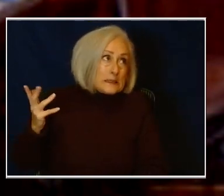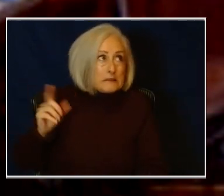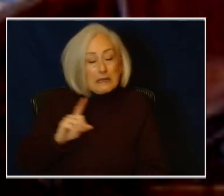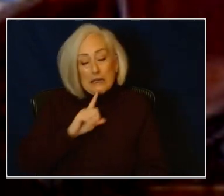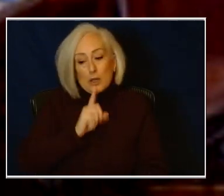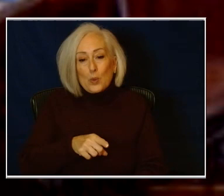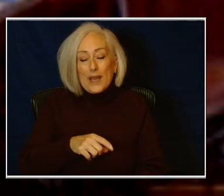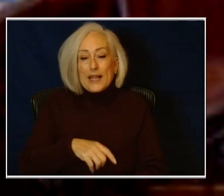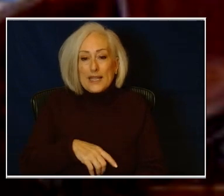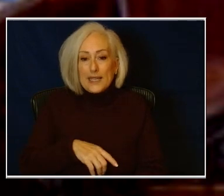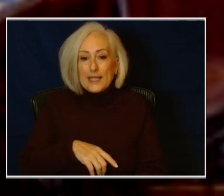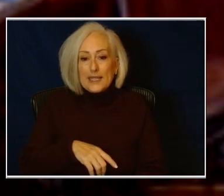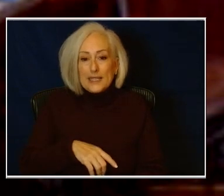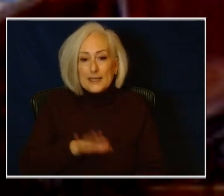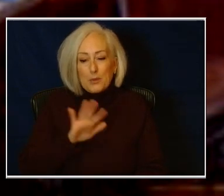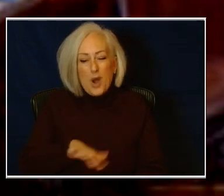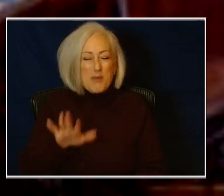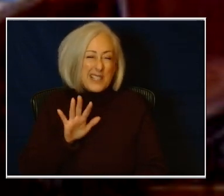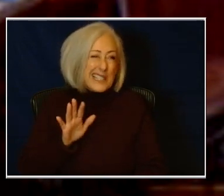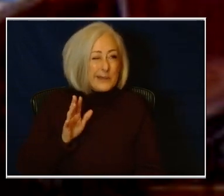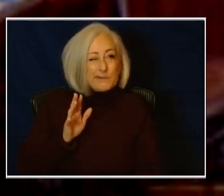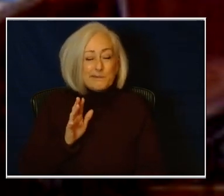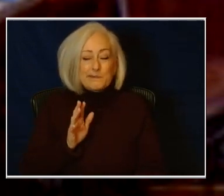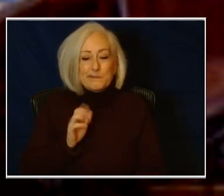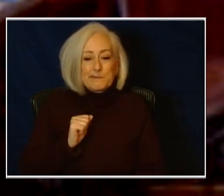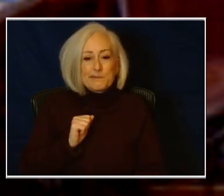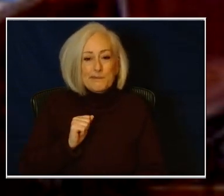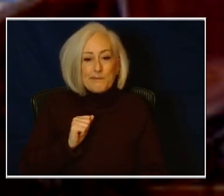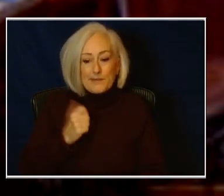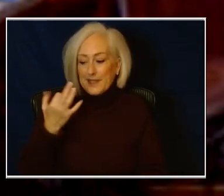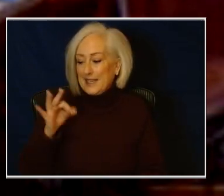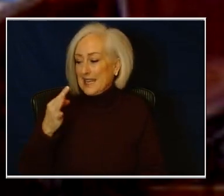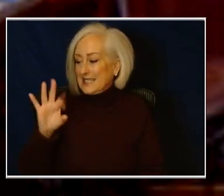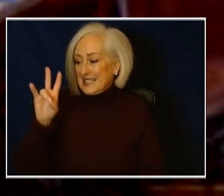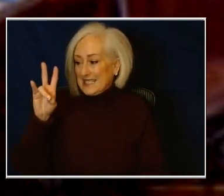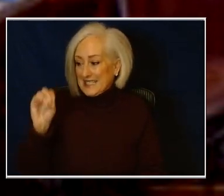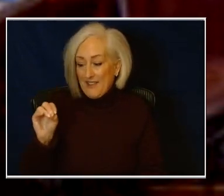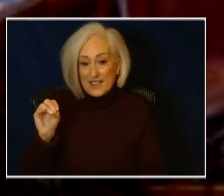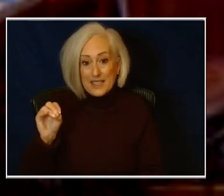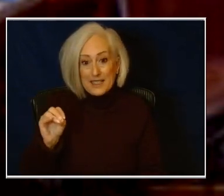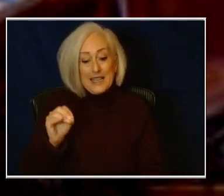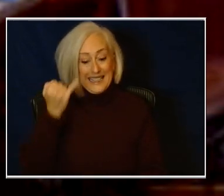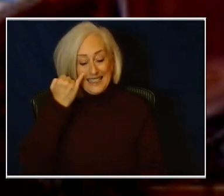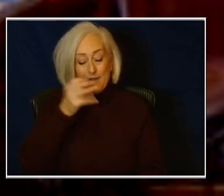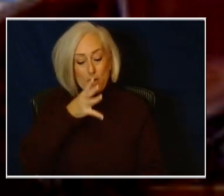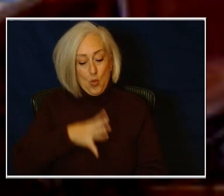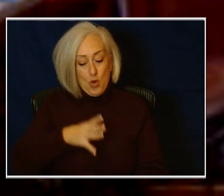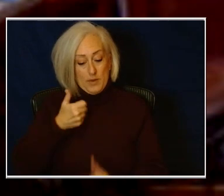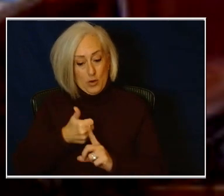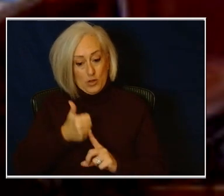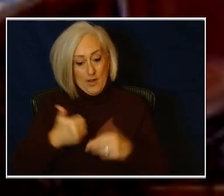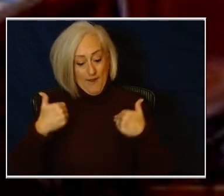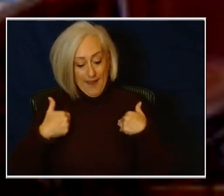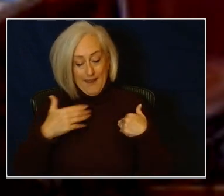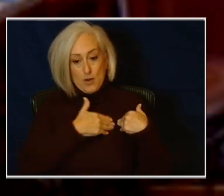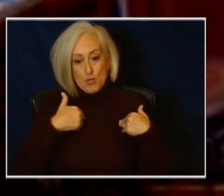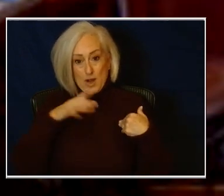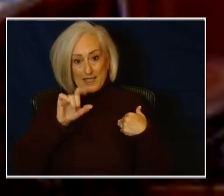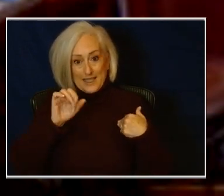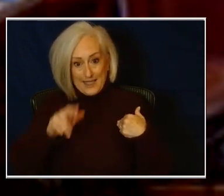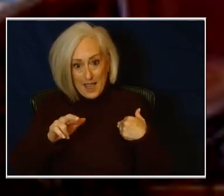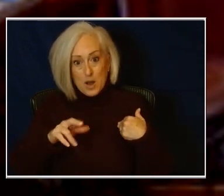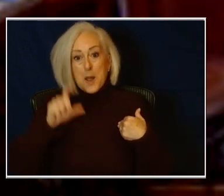it was probably as early as the 70s, women going through breast cancer would have to have